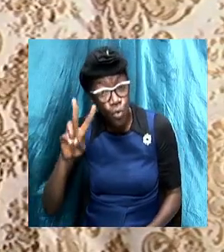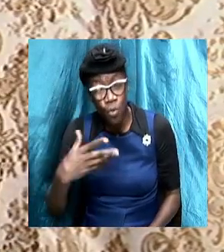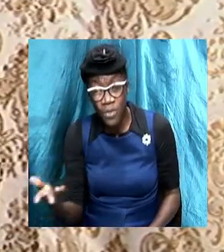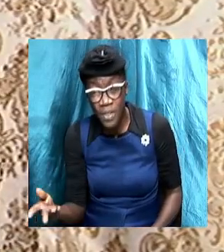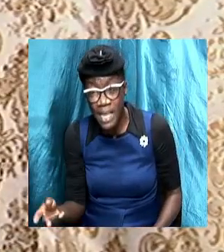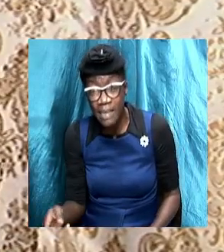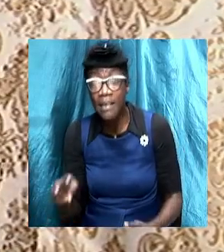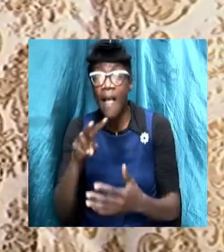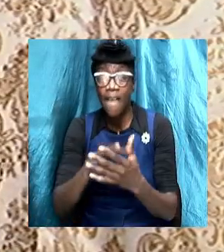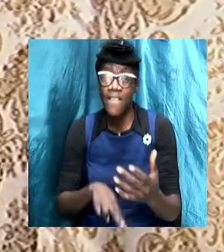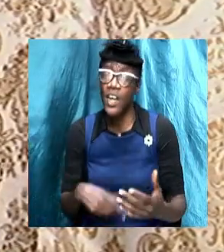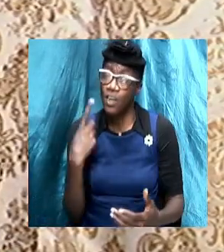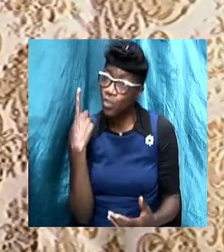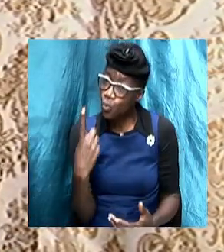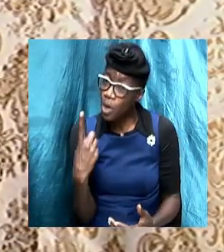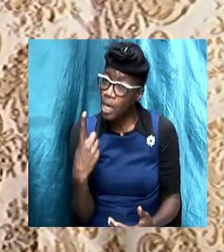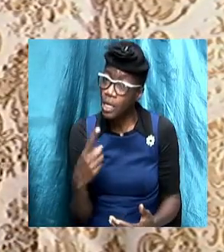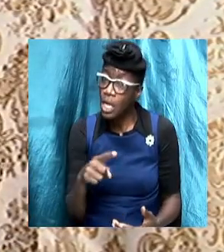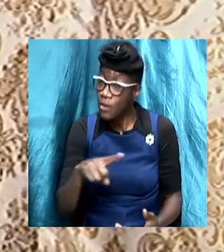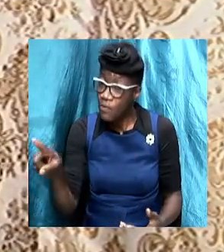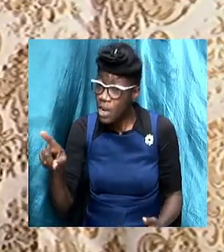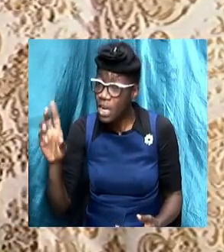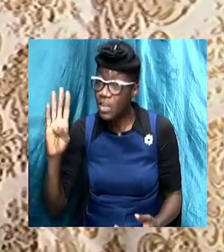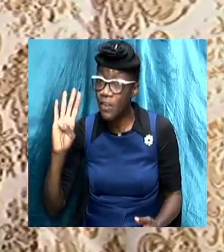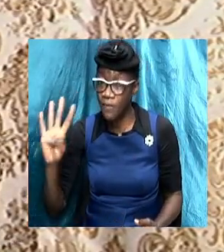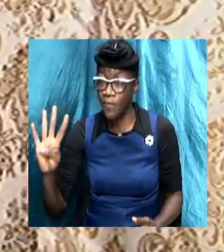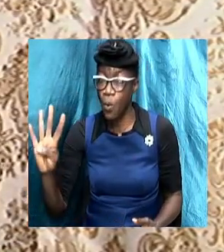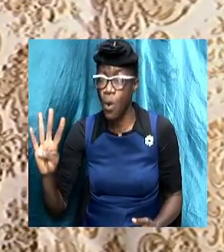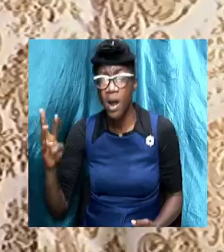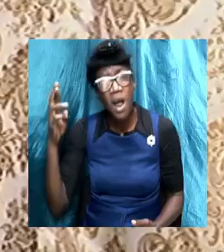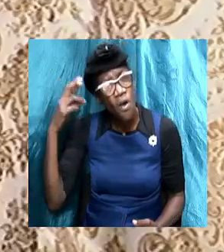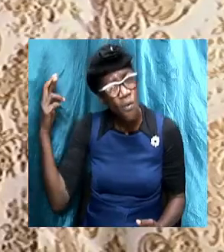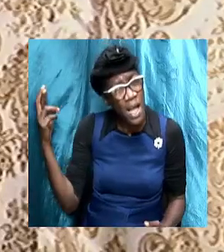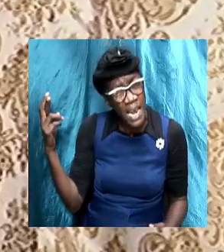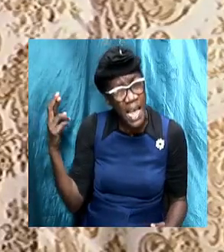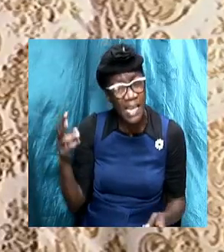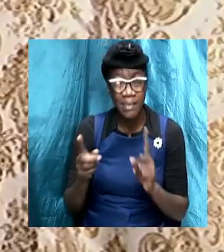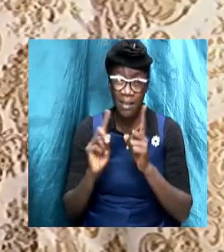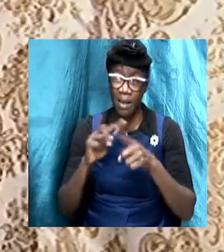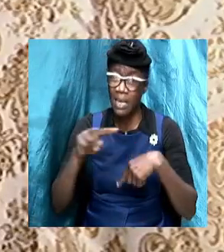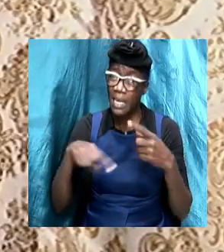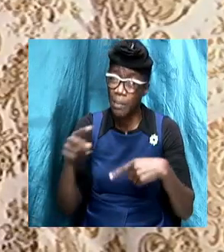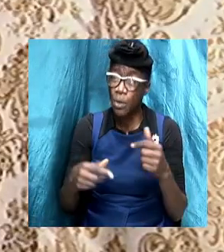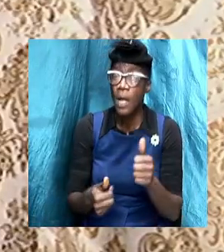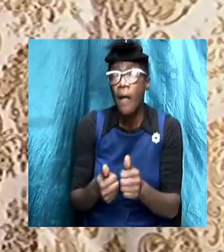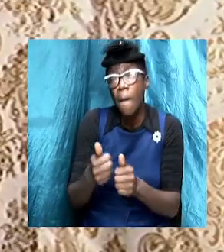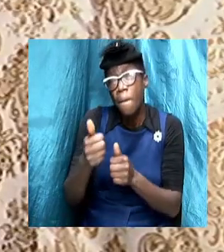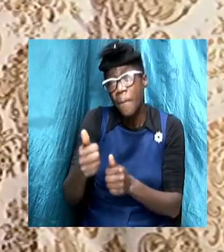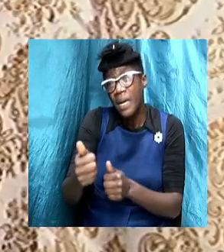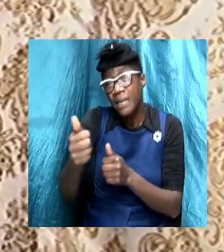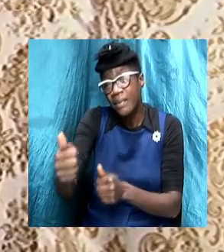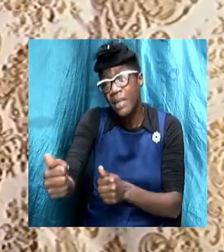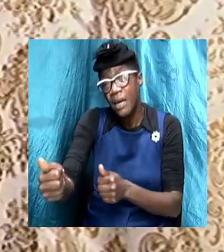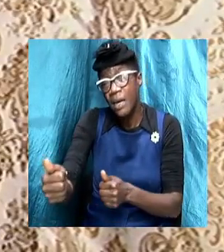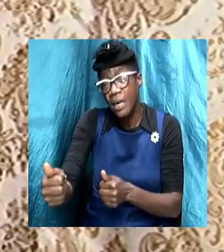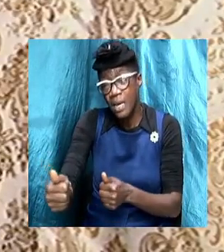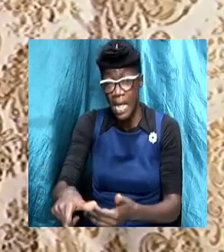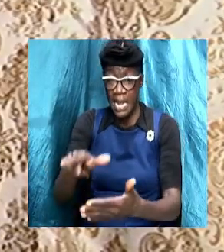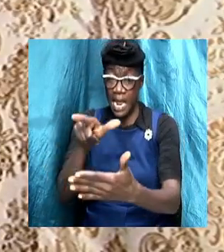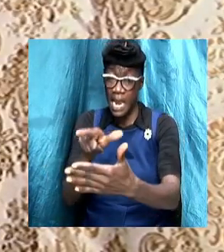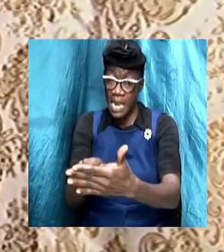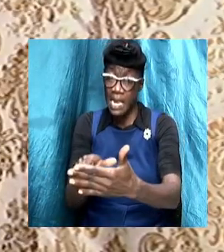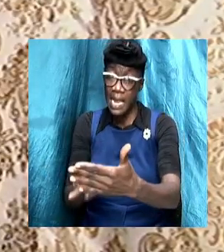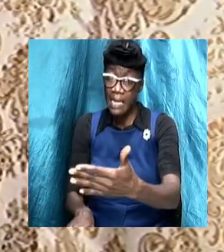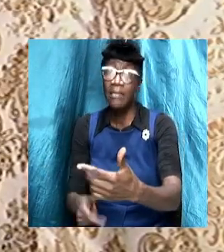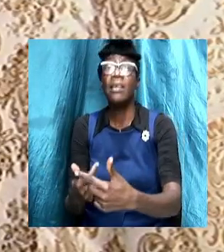read from verse 1 to verse 4, we realize that he was talking about passing on the lessons, amen, from the